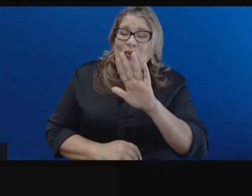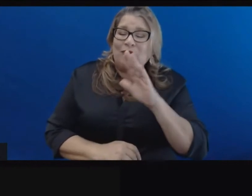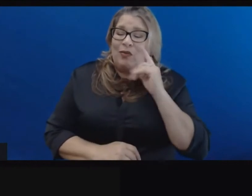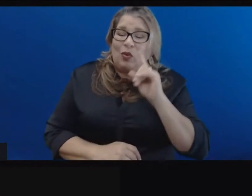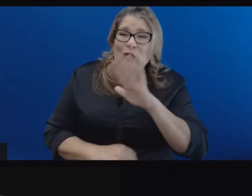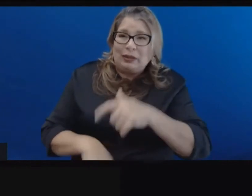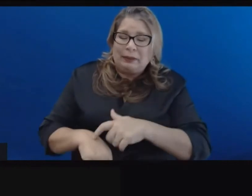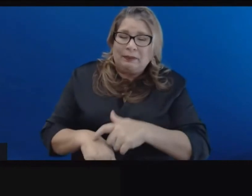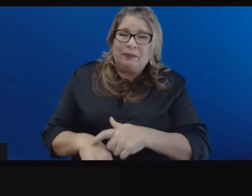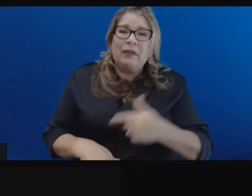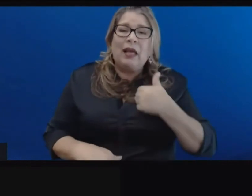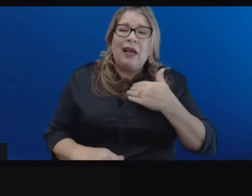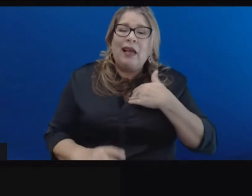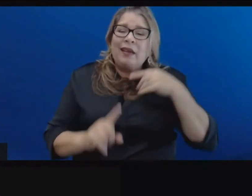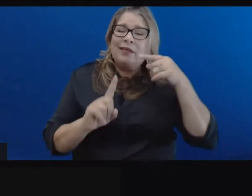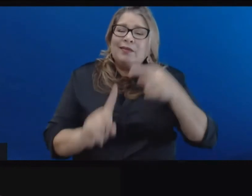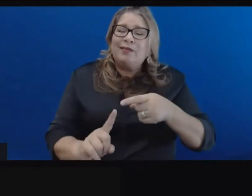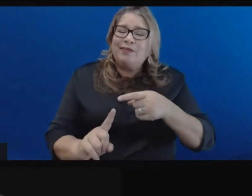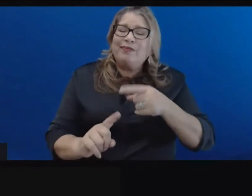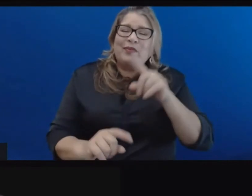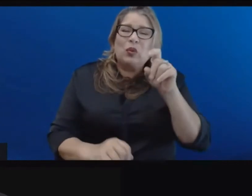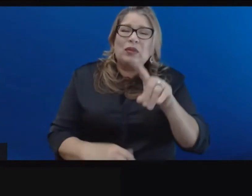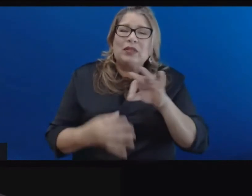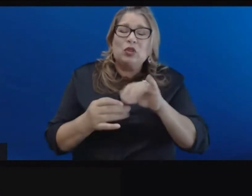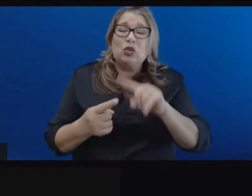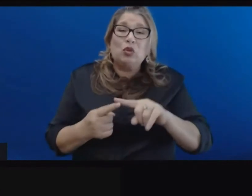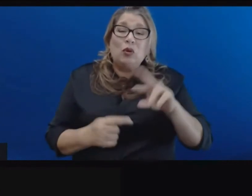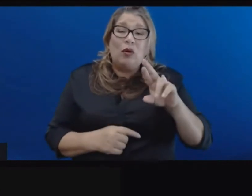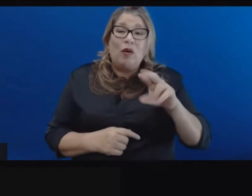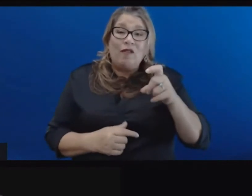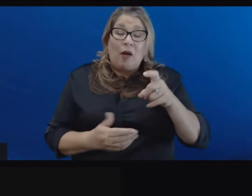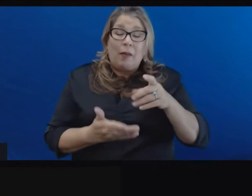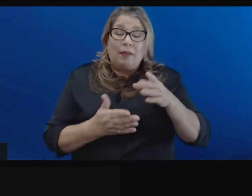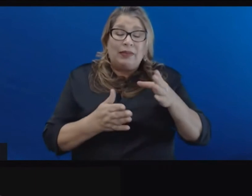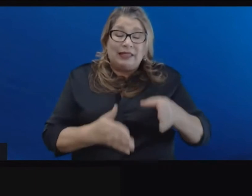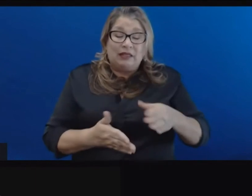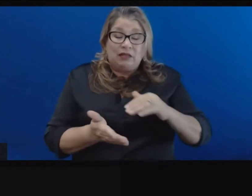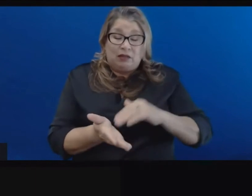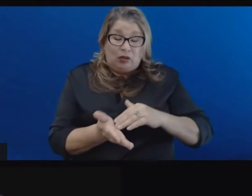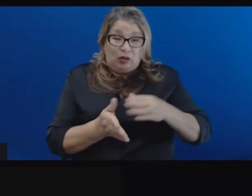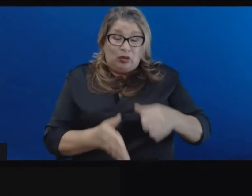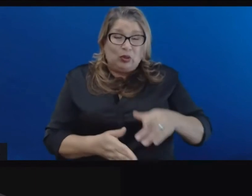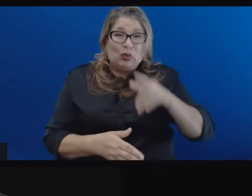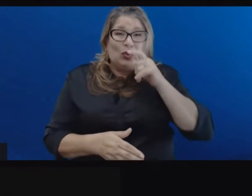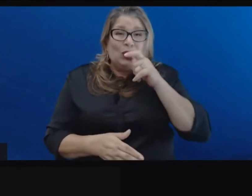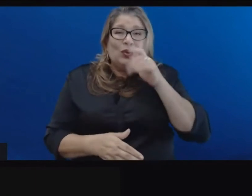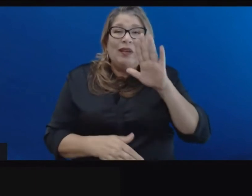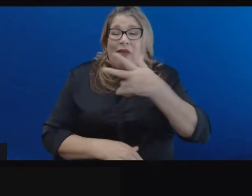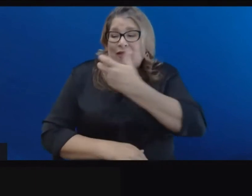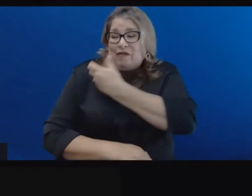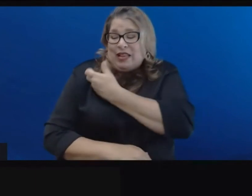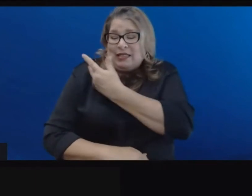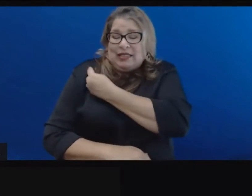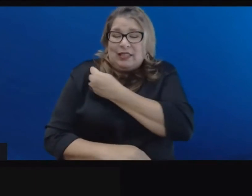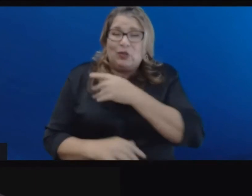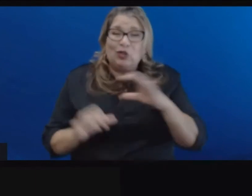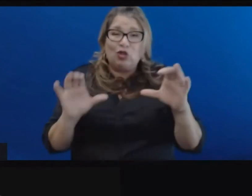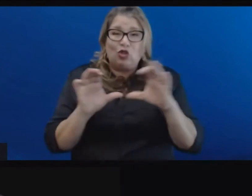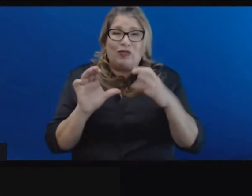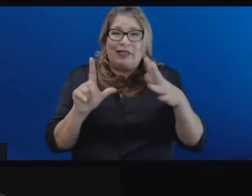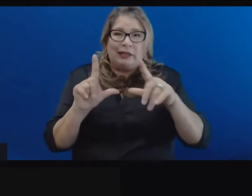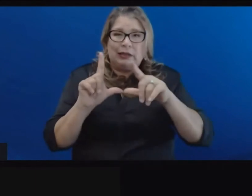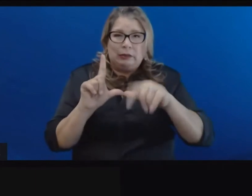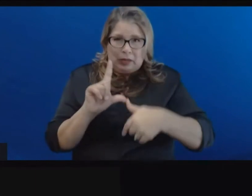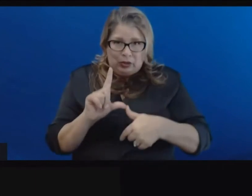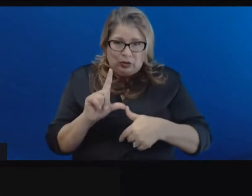vaccination certificates that have expired. I understand there are a fair number of these pharmacists out there. I've heard that the state